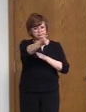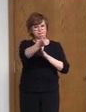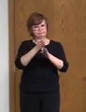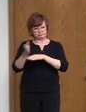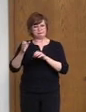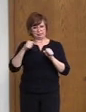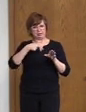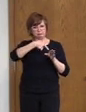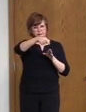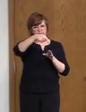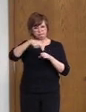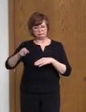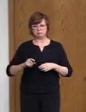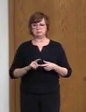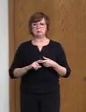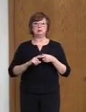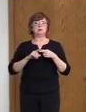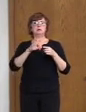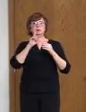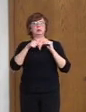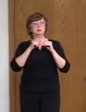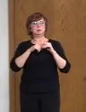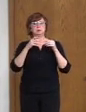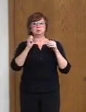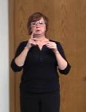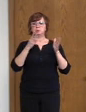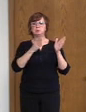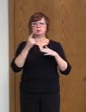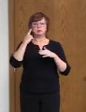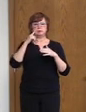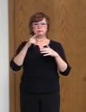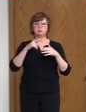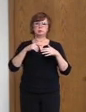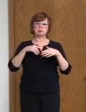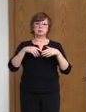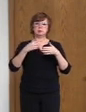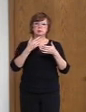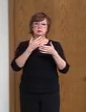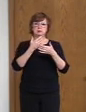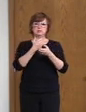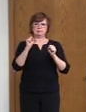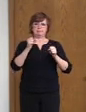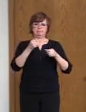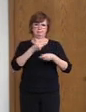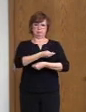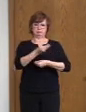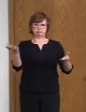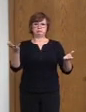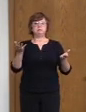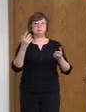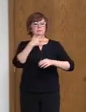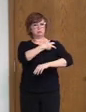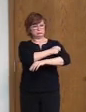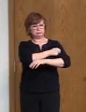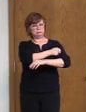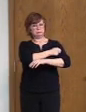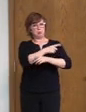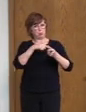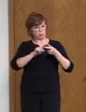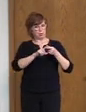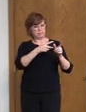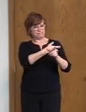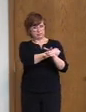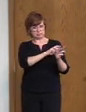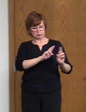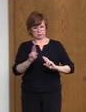Saskatchewan's plan for the safe and efficient delivery of the COVID-19 vaccine once it is available. And I want to say that we have full